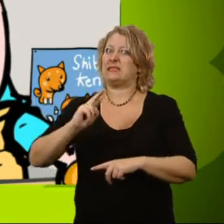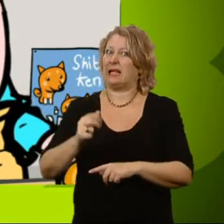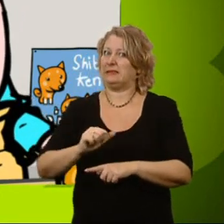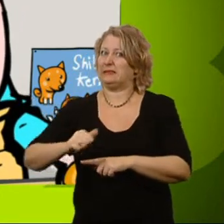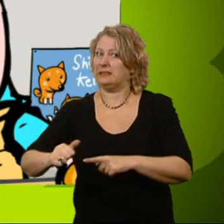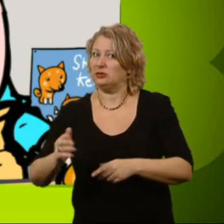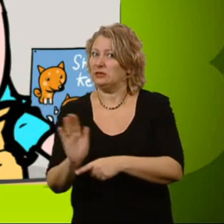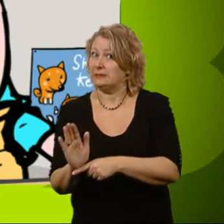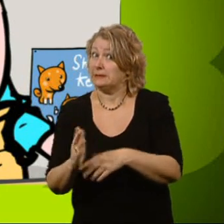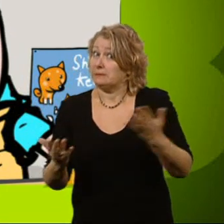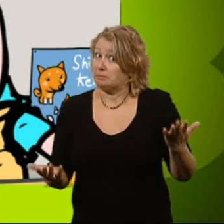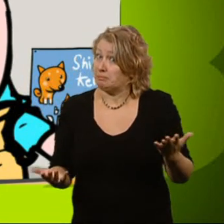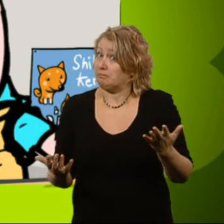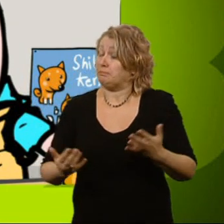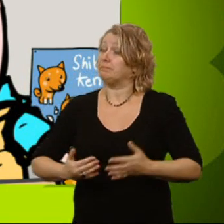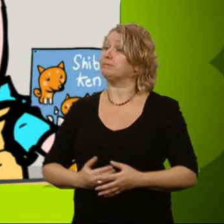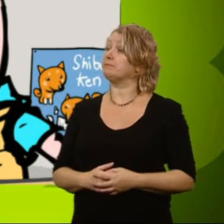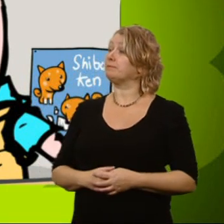series.